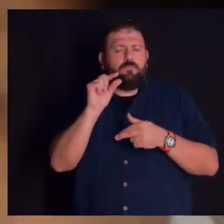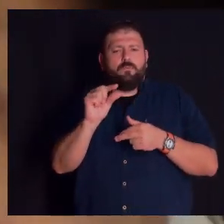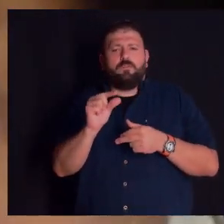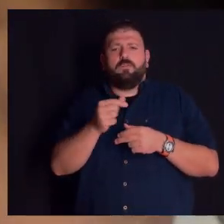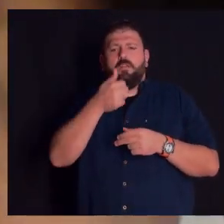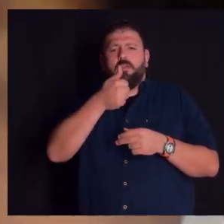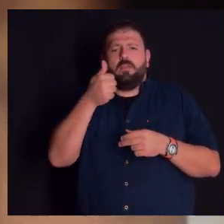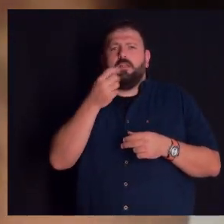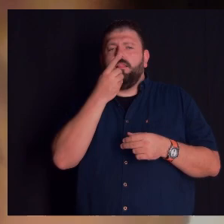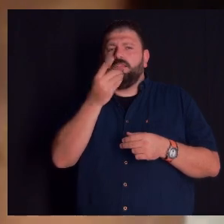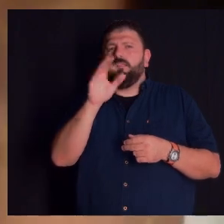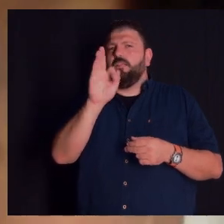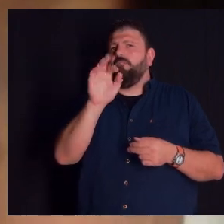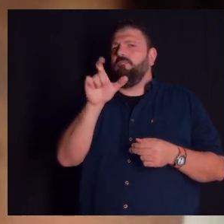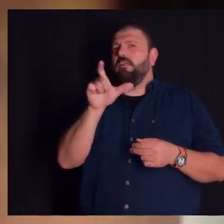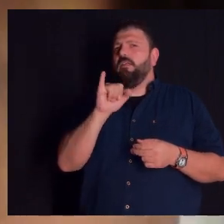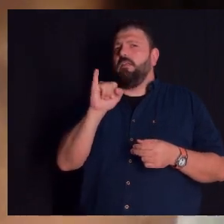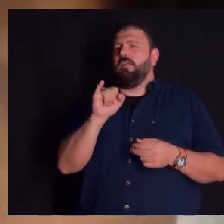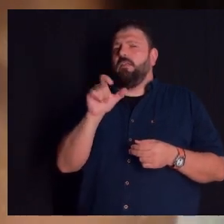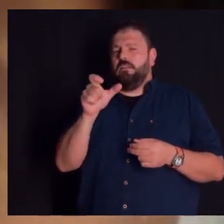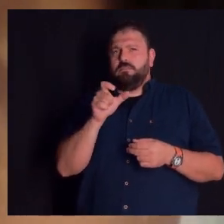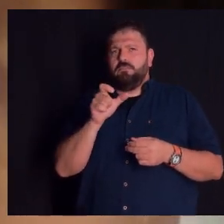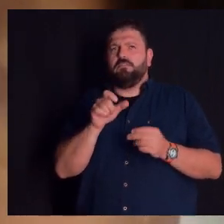little bit to tell Felix.